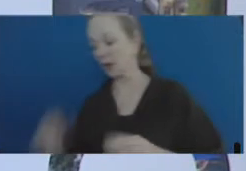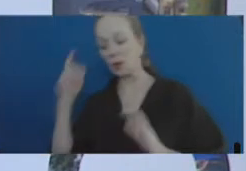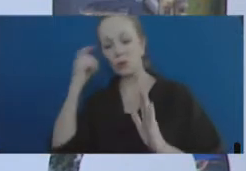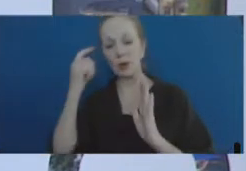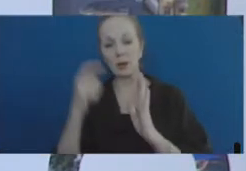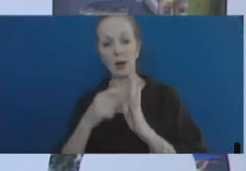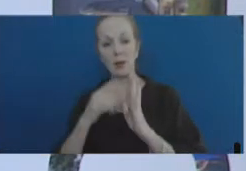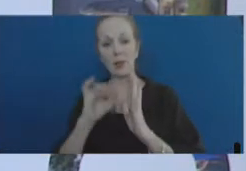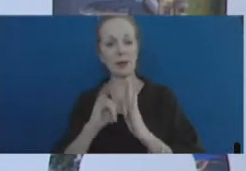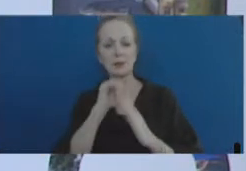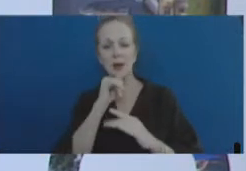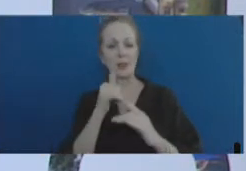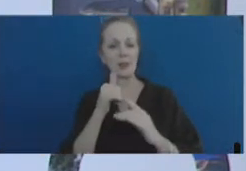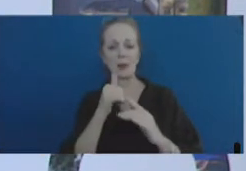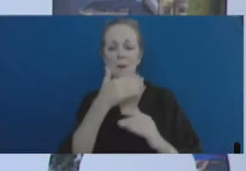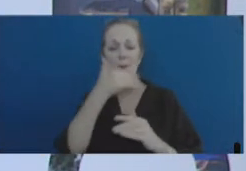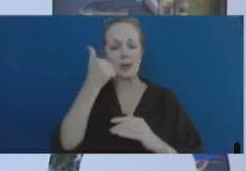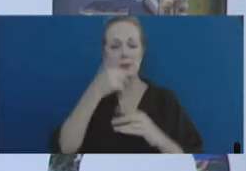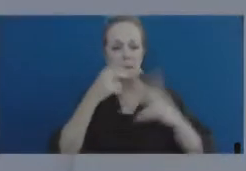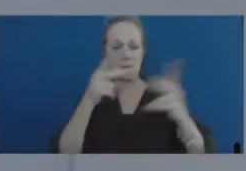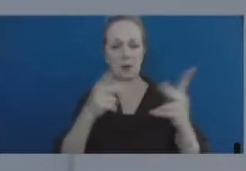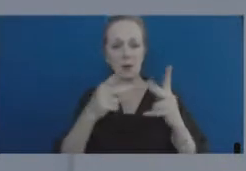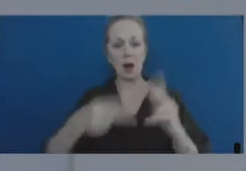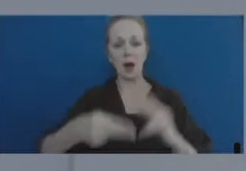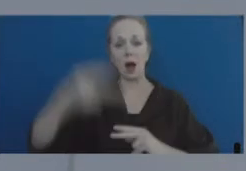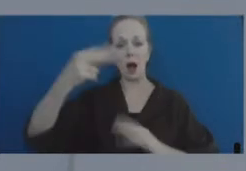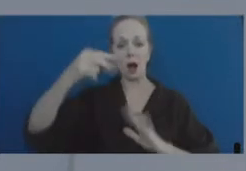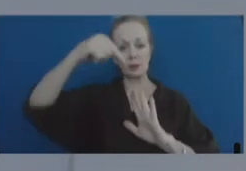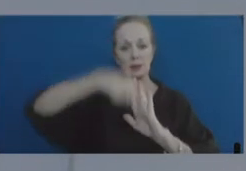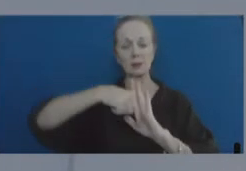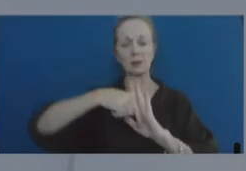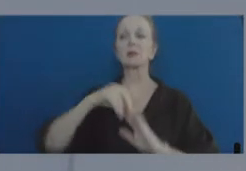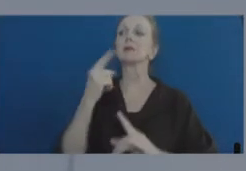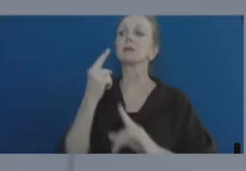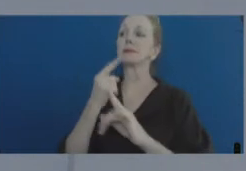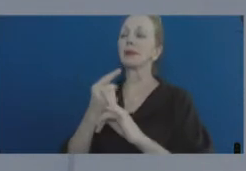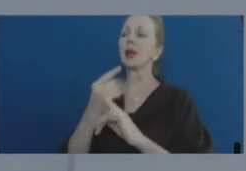the highest density. So yeah, no, that's well said.